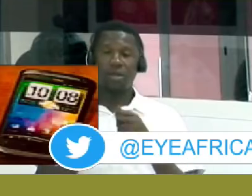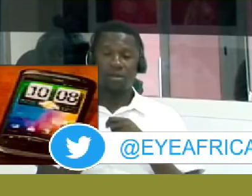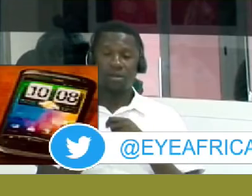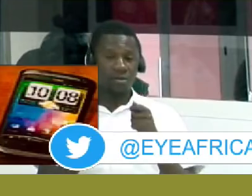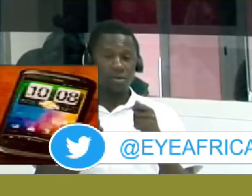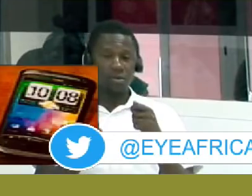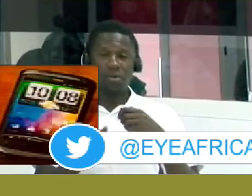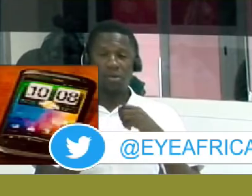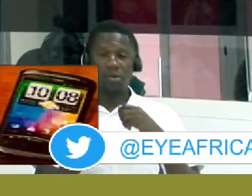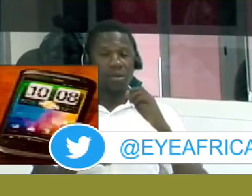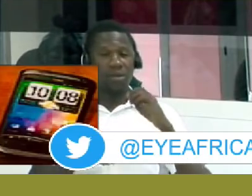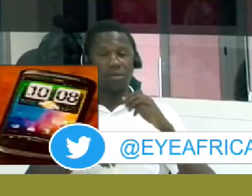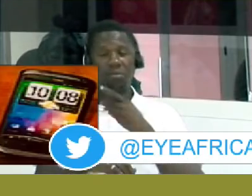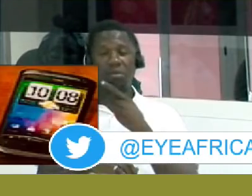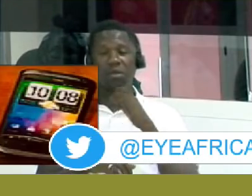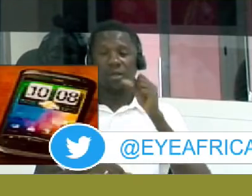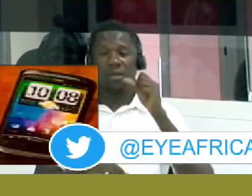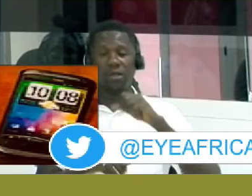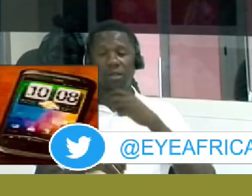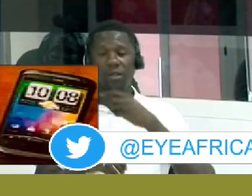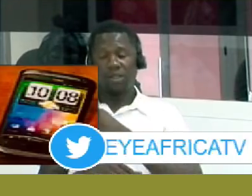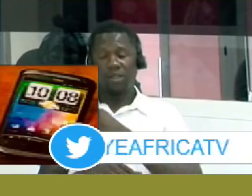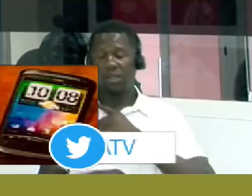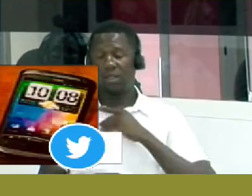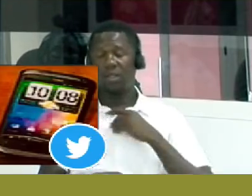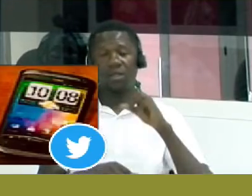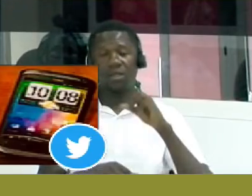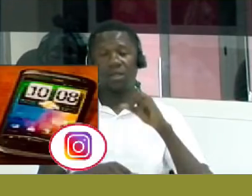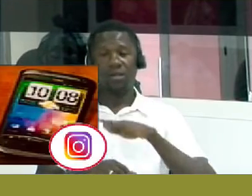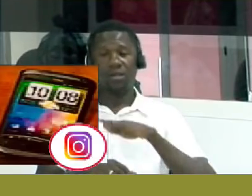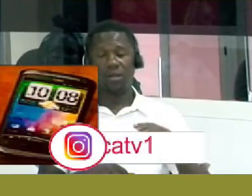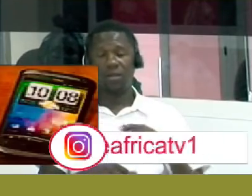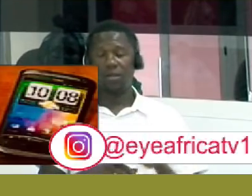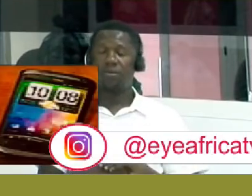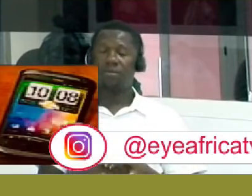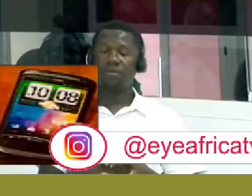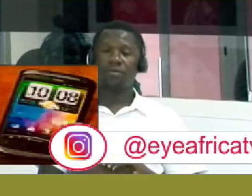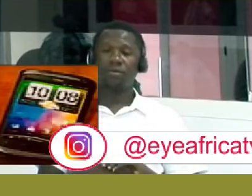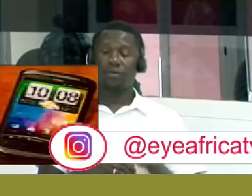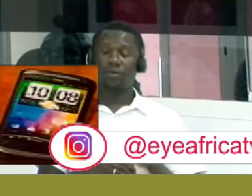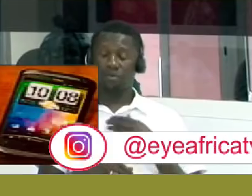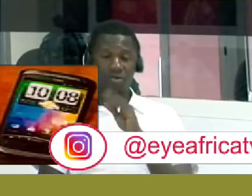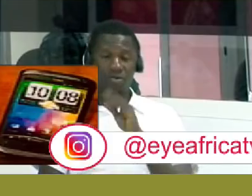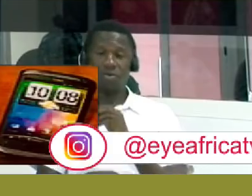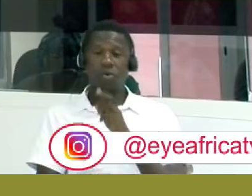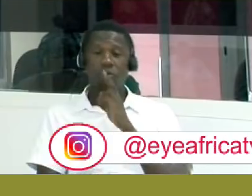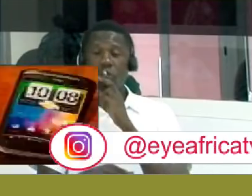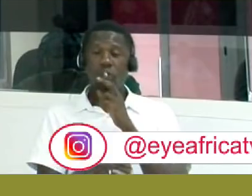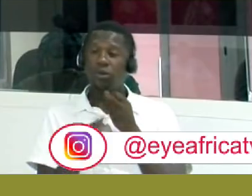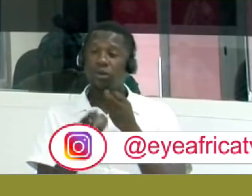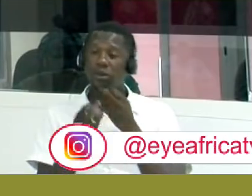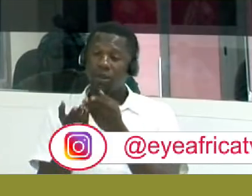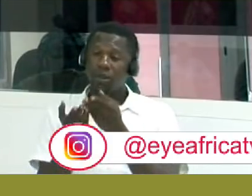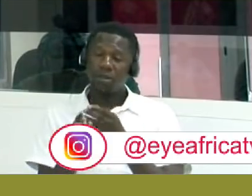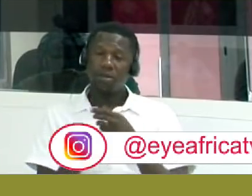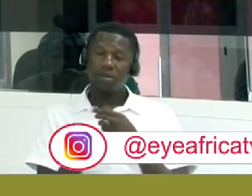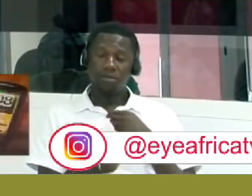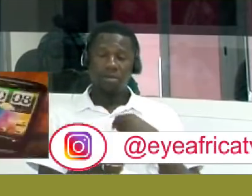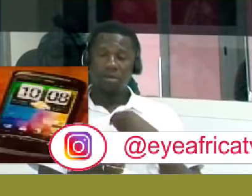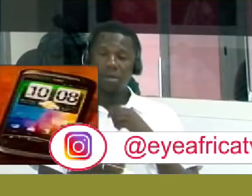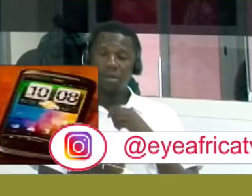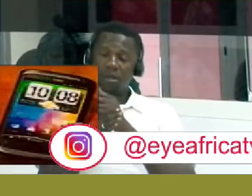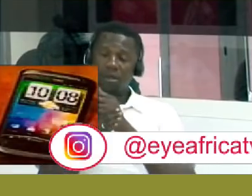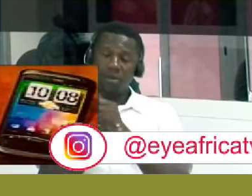children. I emphasized that. I did. Who did you tell? Oh, my deputy, my operation, they all. That is